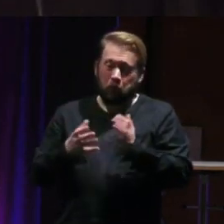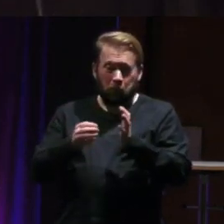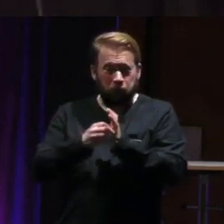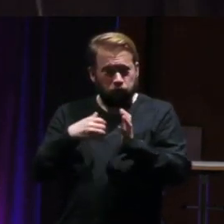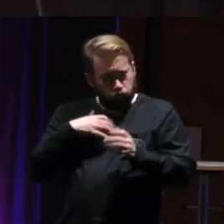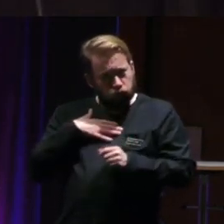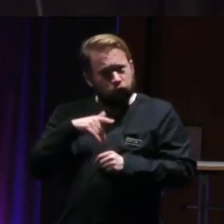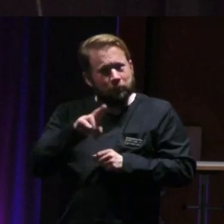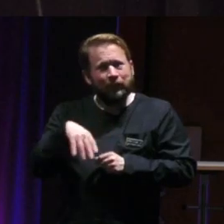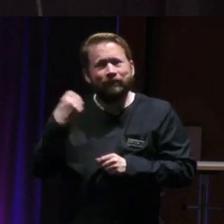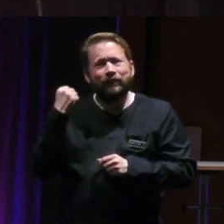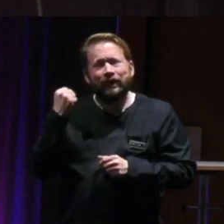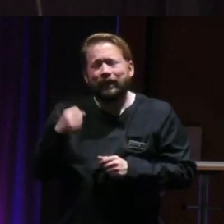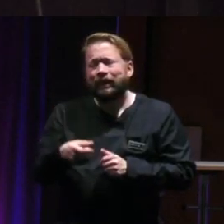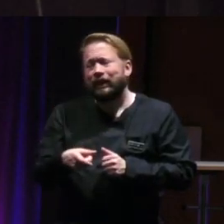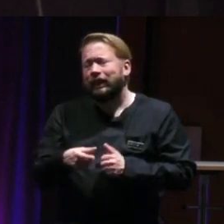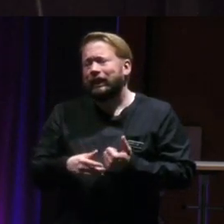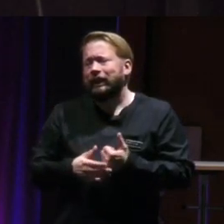course.